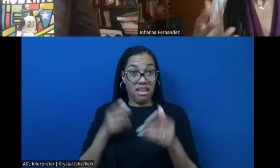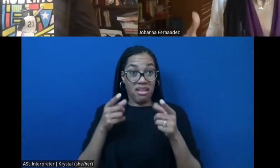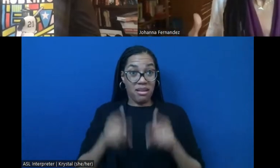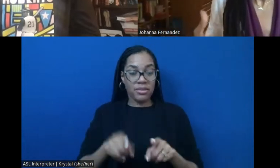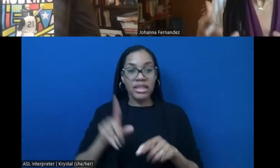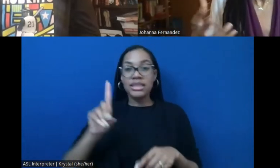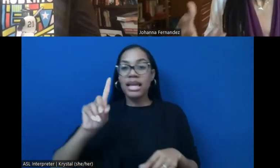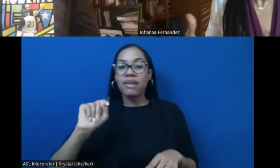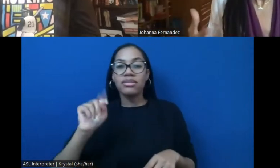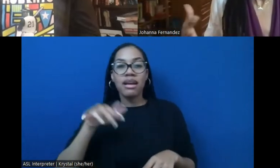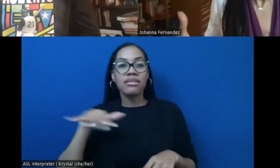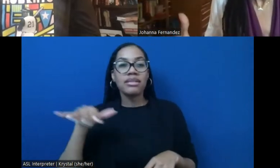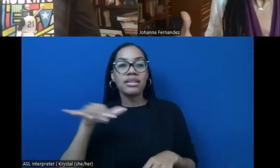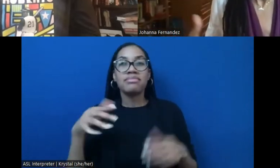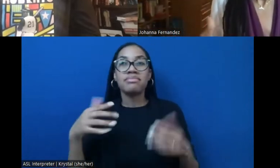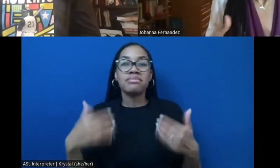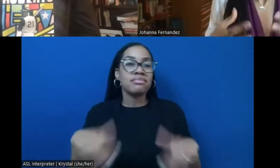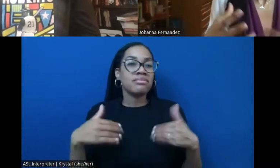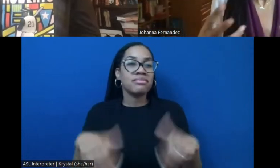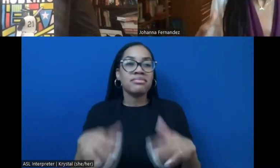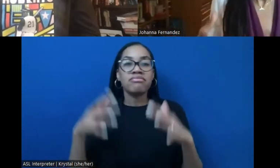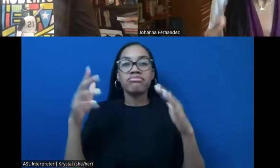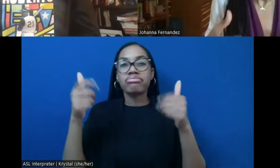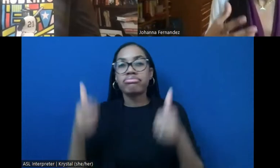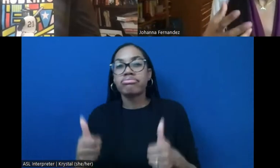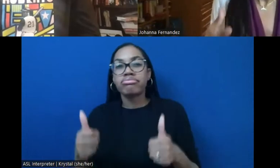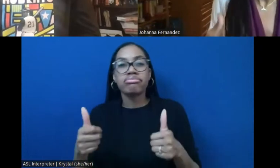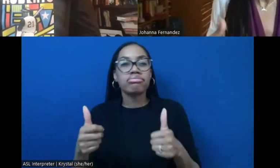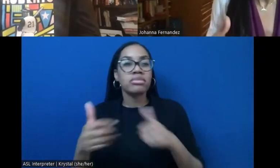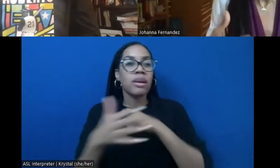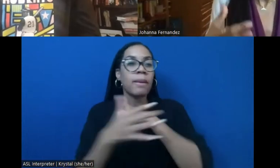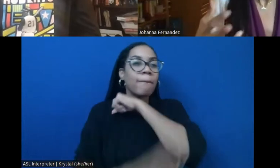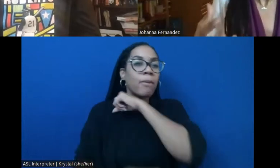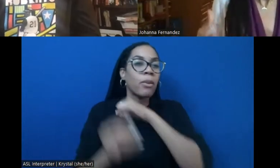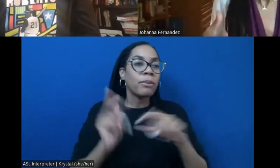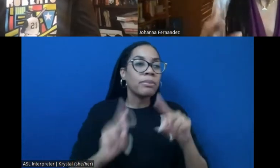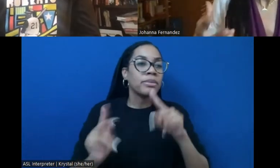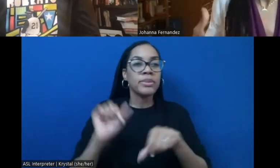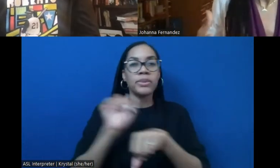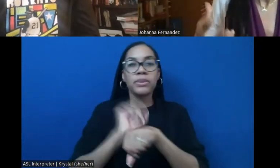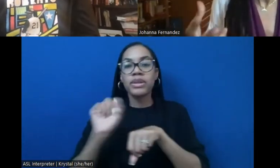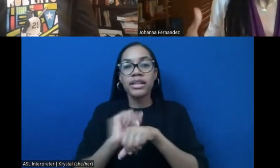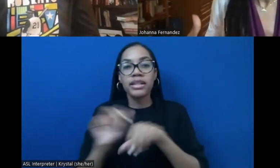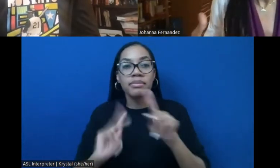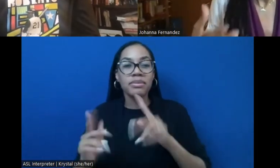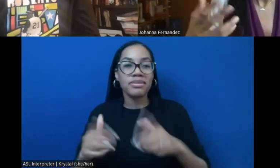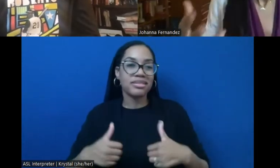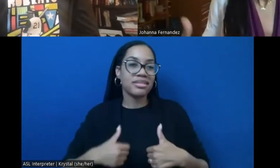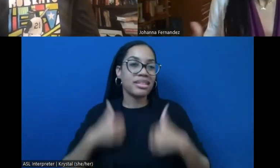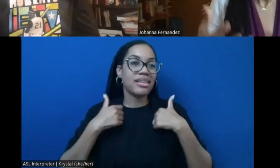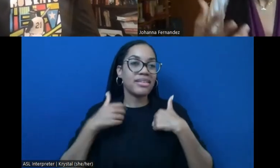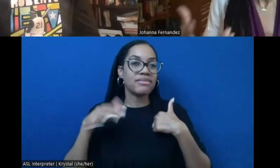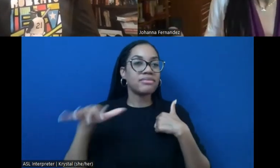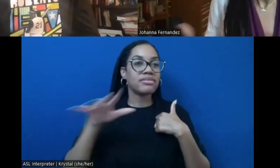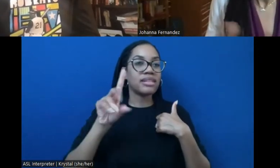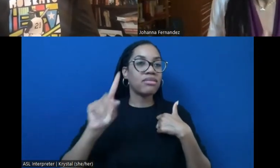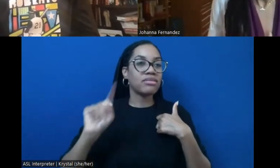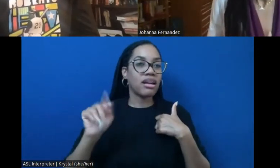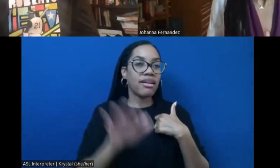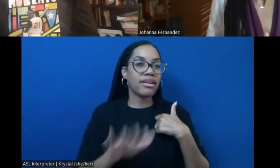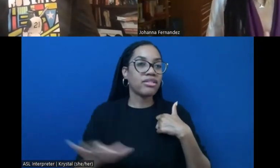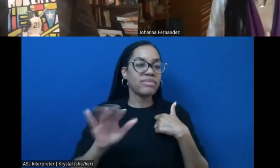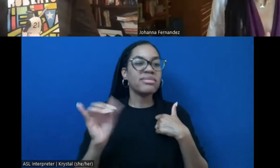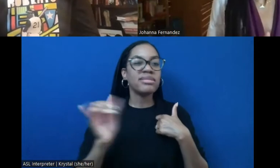areas were very rickety, and poor people, working class people, lived in downtown areas, like in